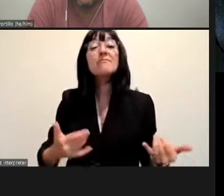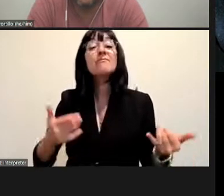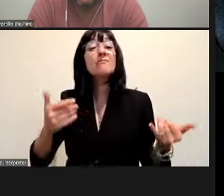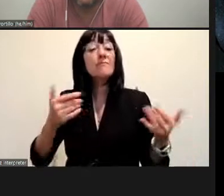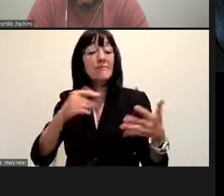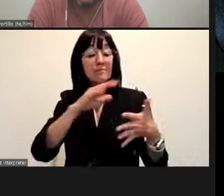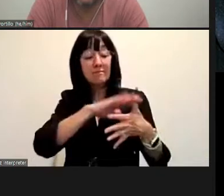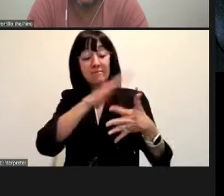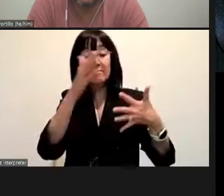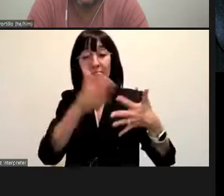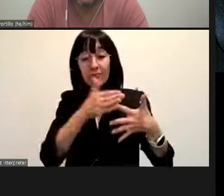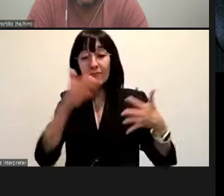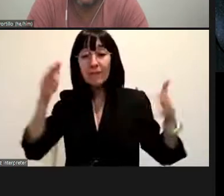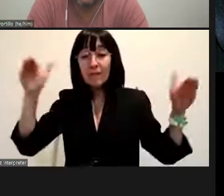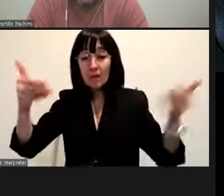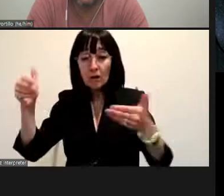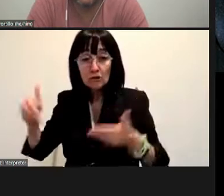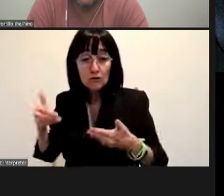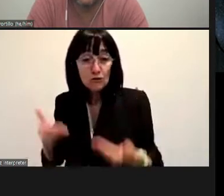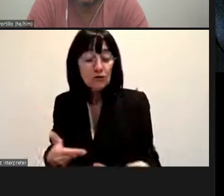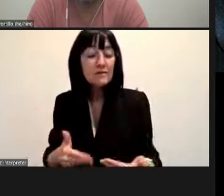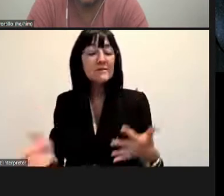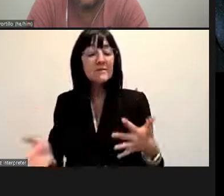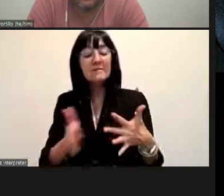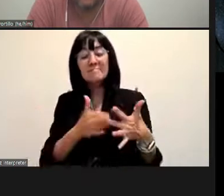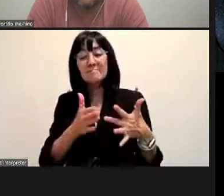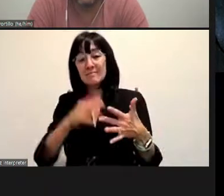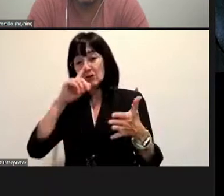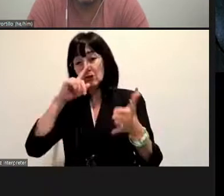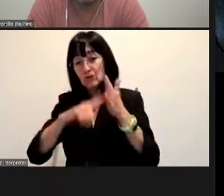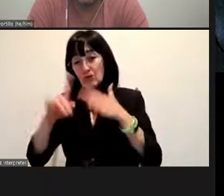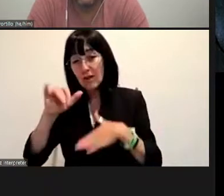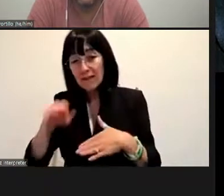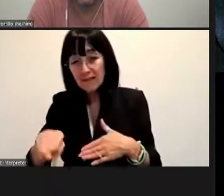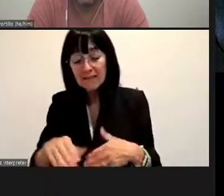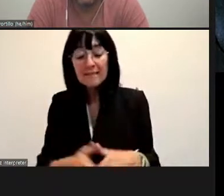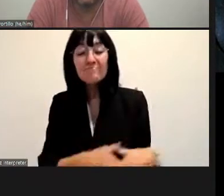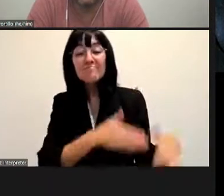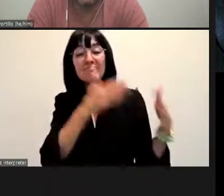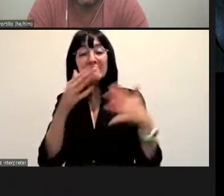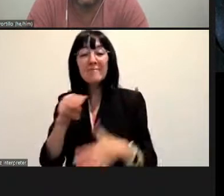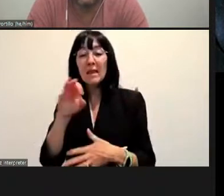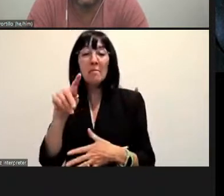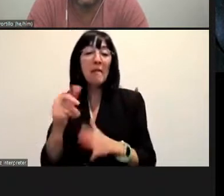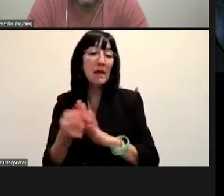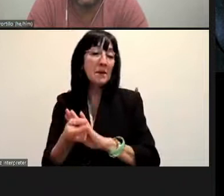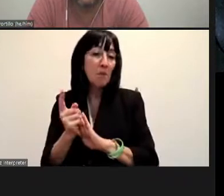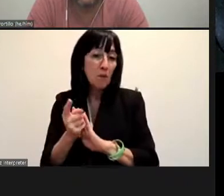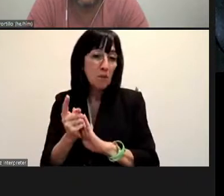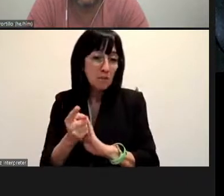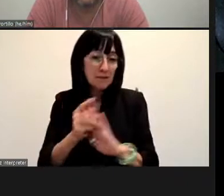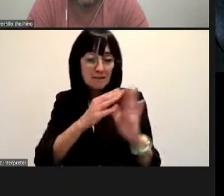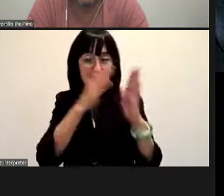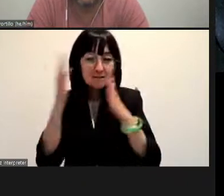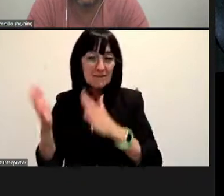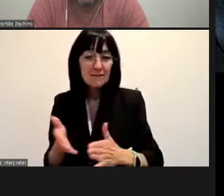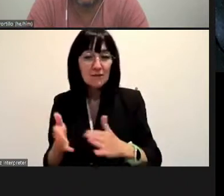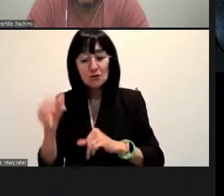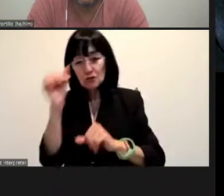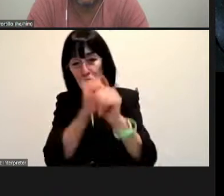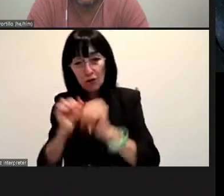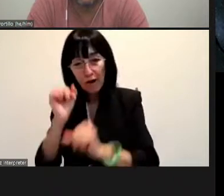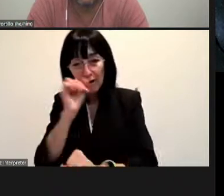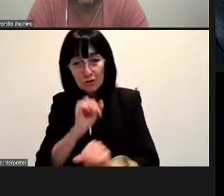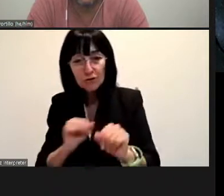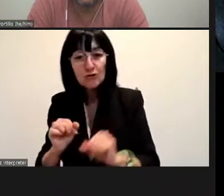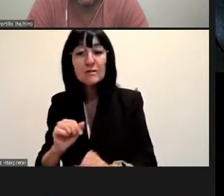in. There were some meta moments. There were some strategies for actually implementing change